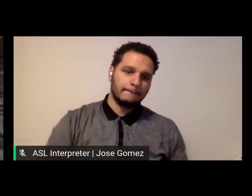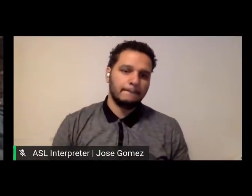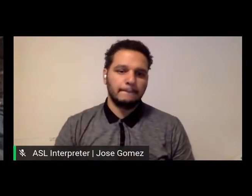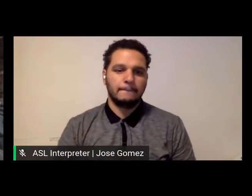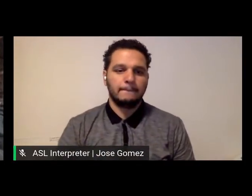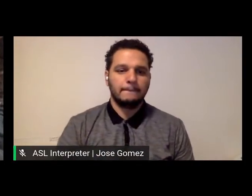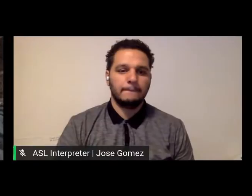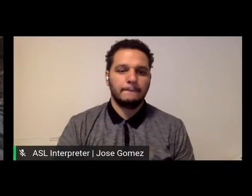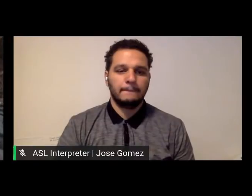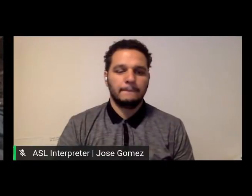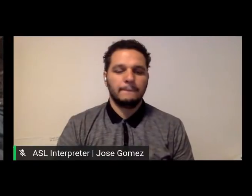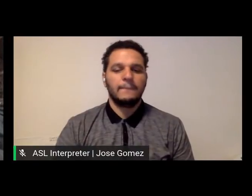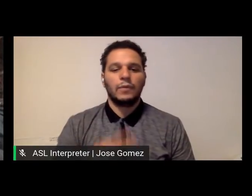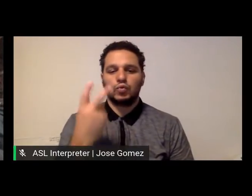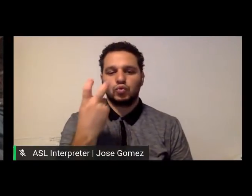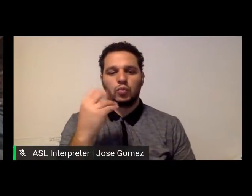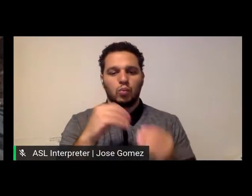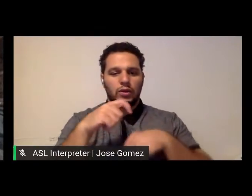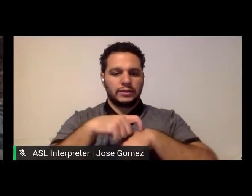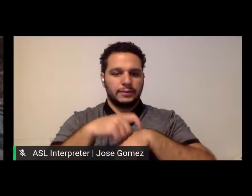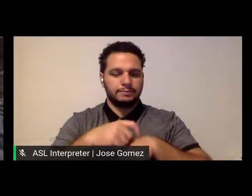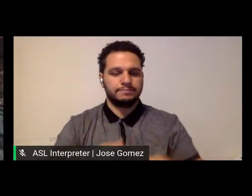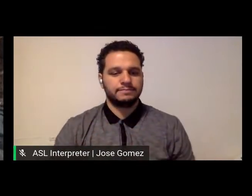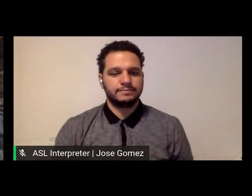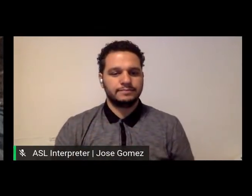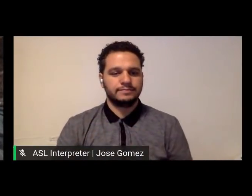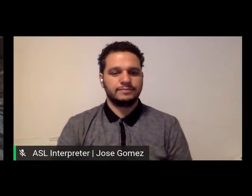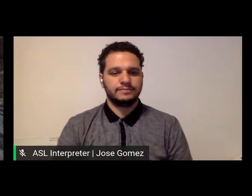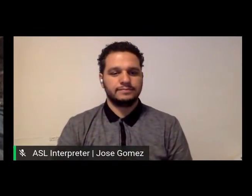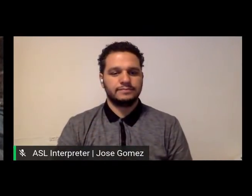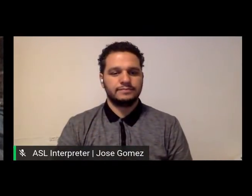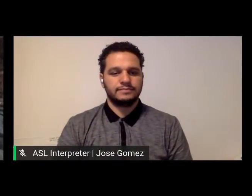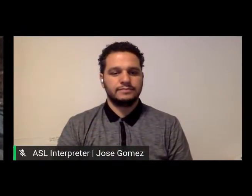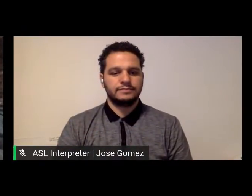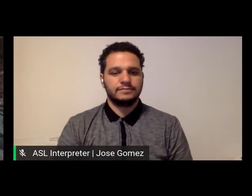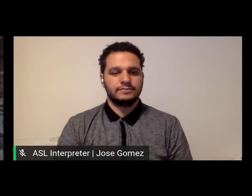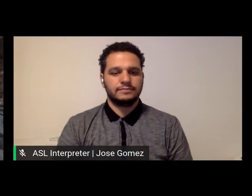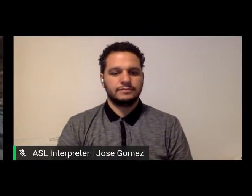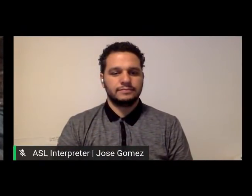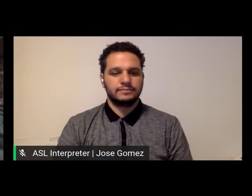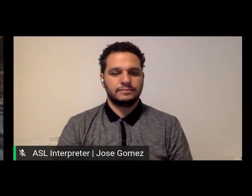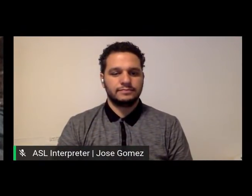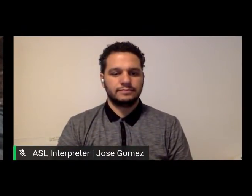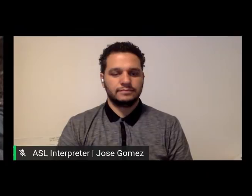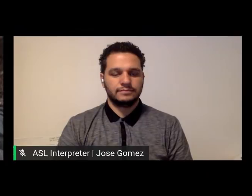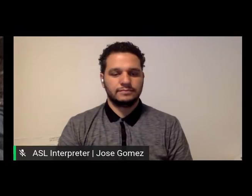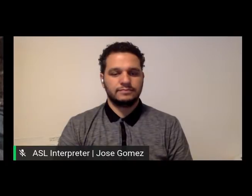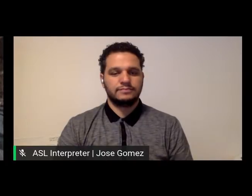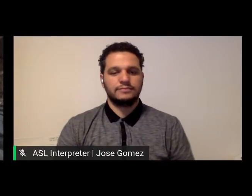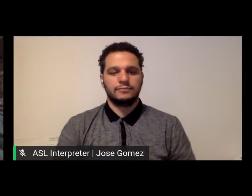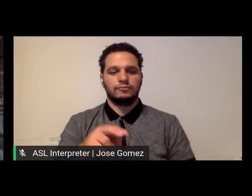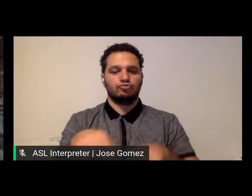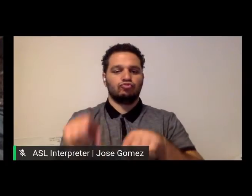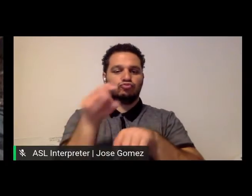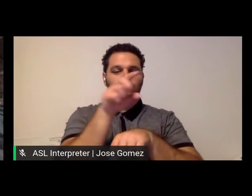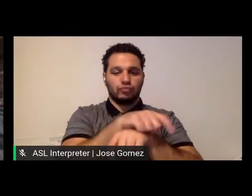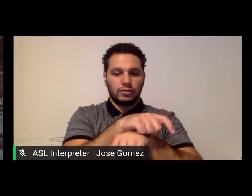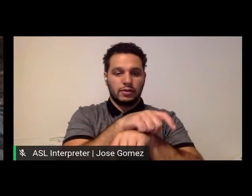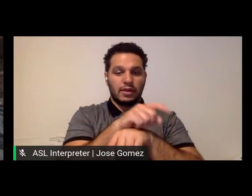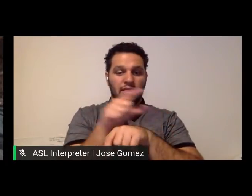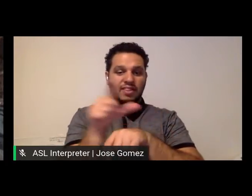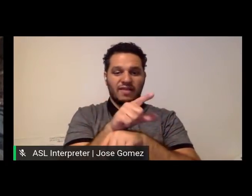Two more times like that. The right leg kickstands, you sit in the left hip, and you reach over.